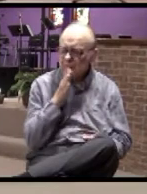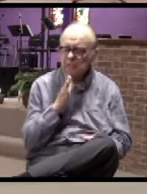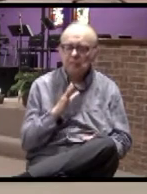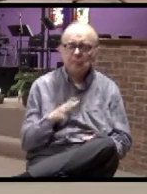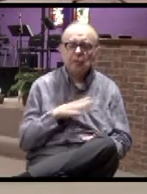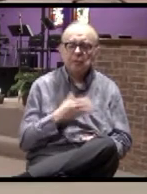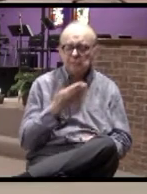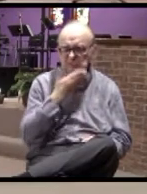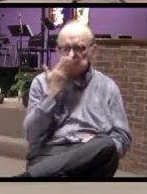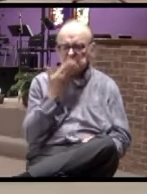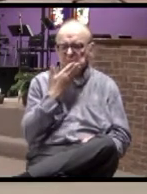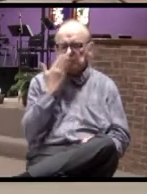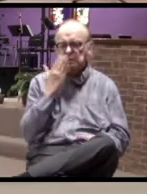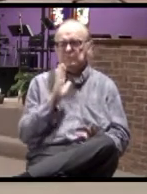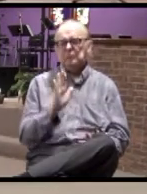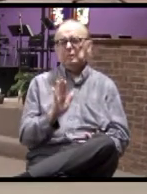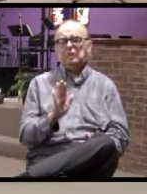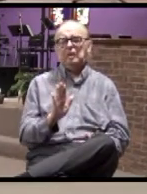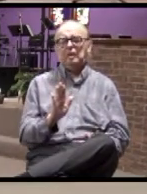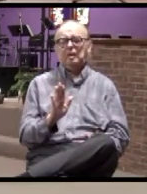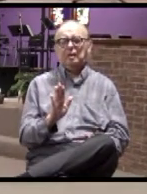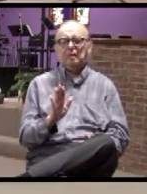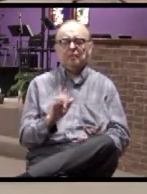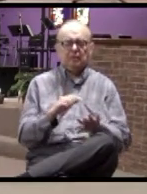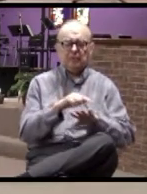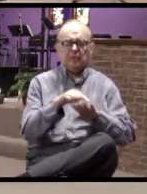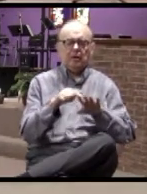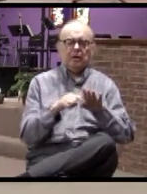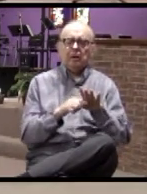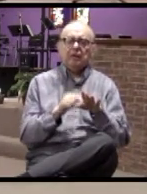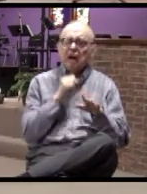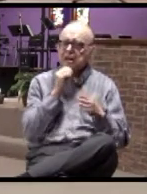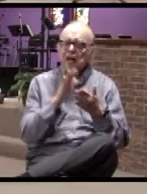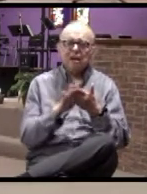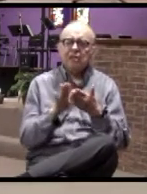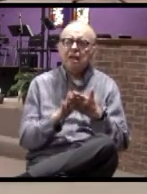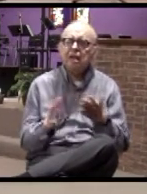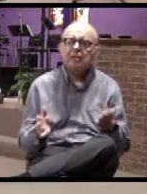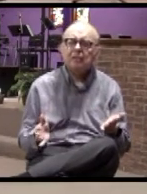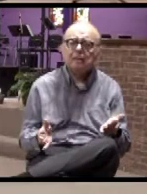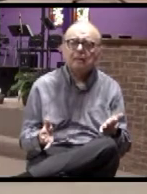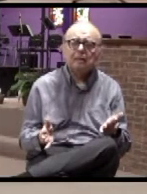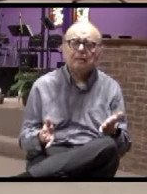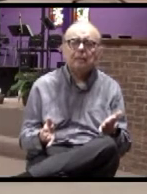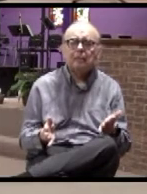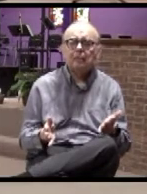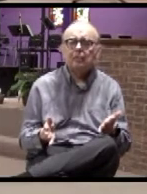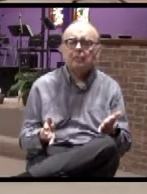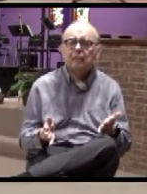smells. Her fingernails, they're not clean.